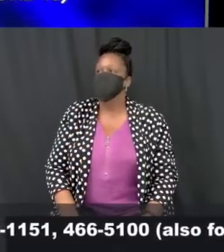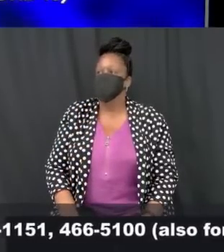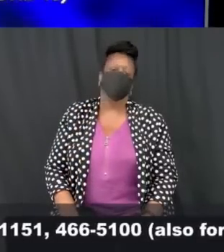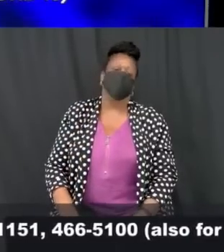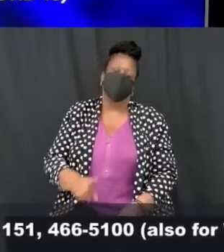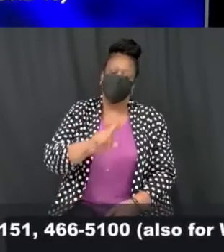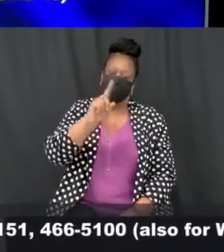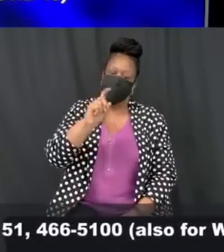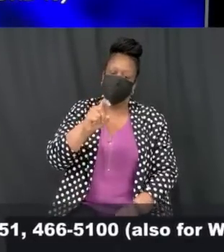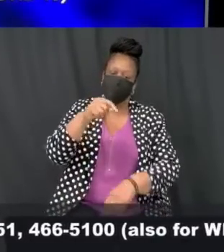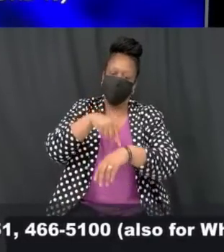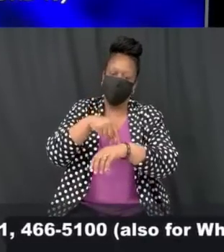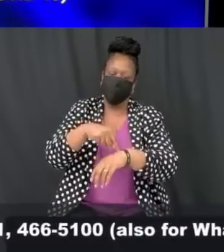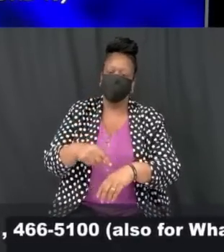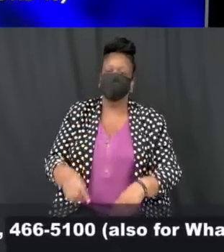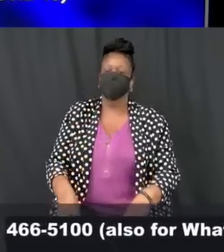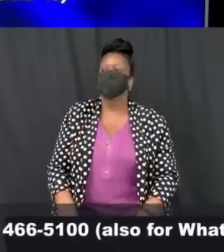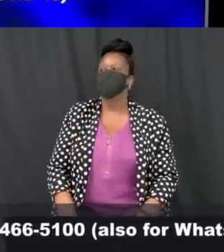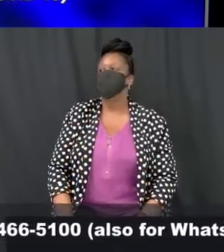FM.